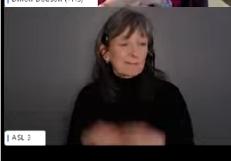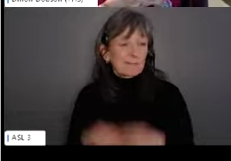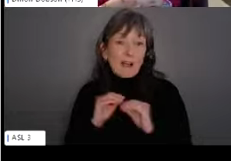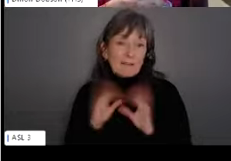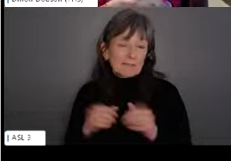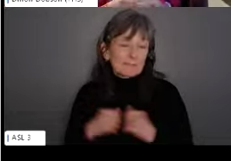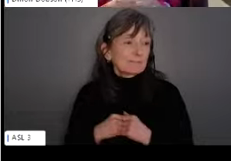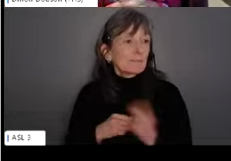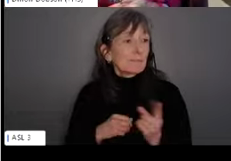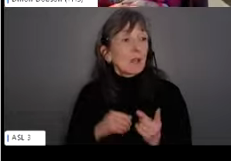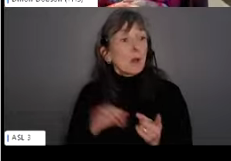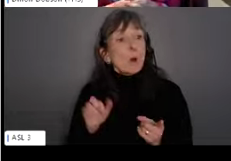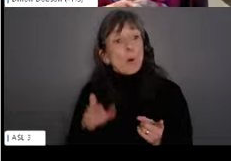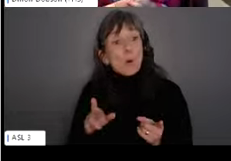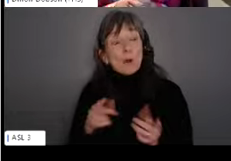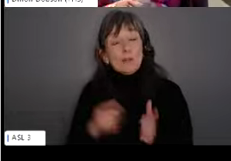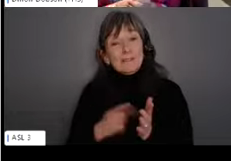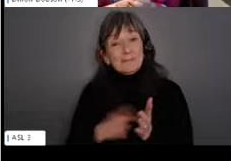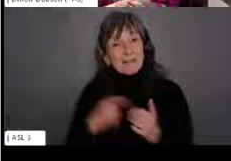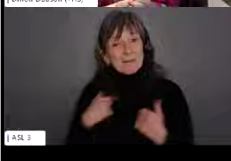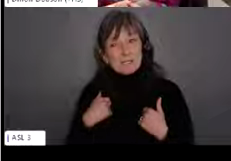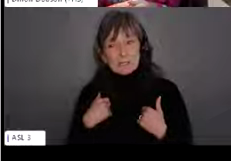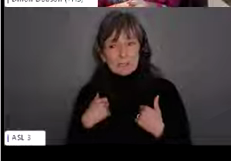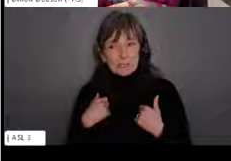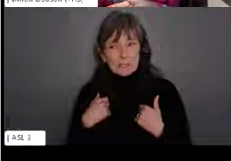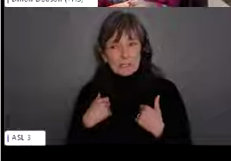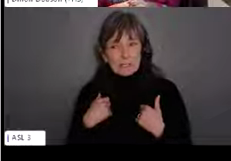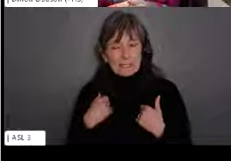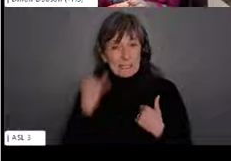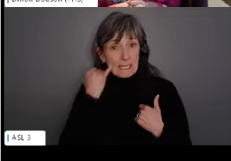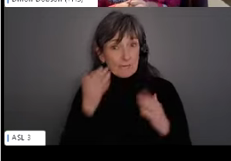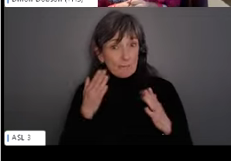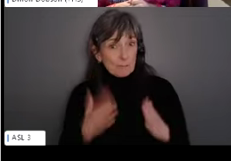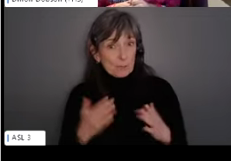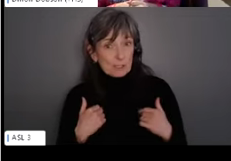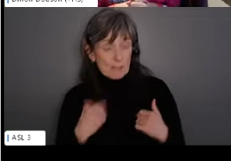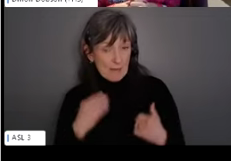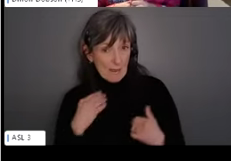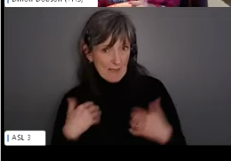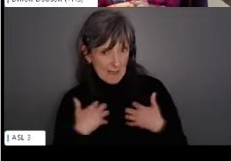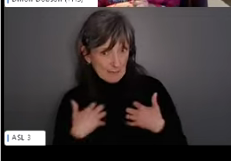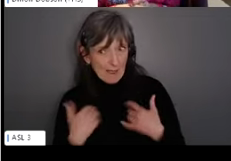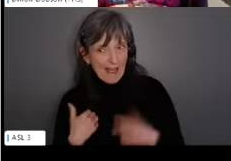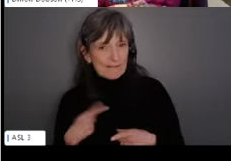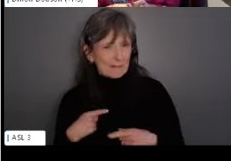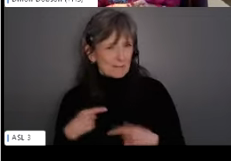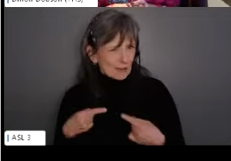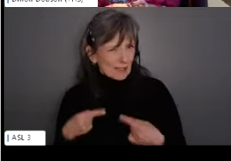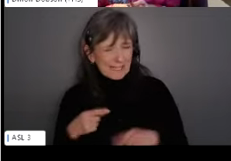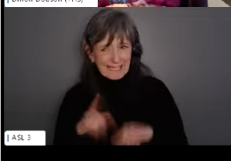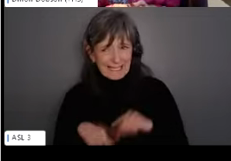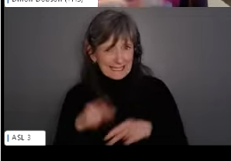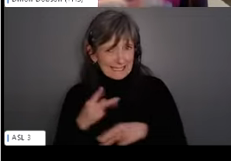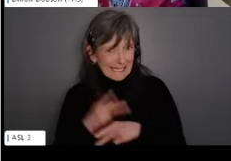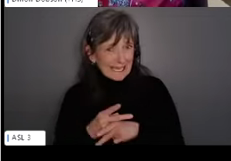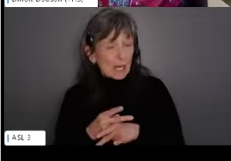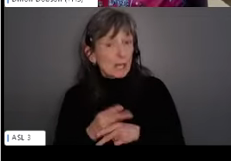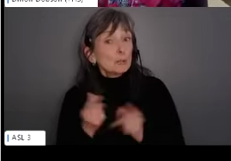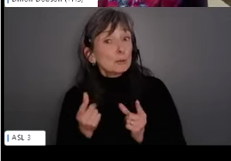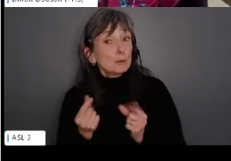from services if they fear that their circumstance is getting, they're struggling to look after that animal or themselves. So they